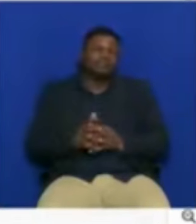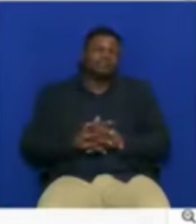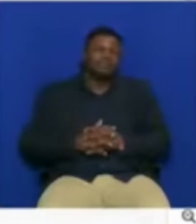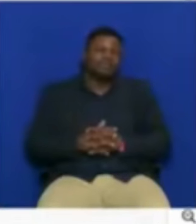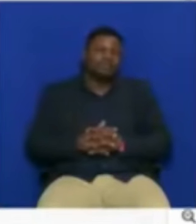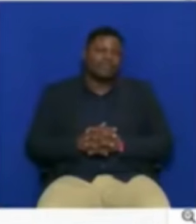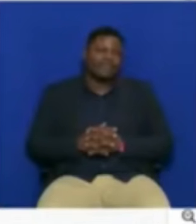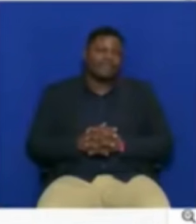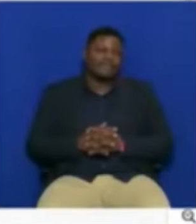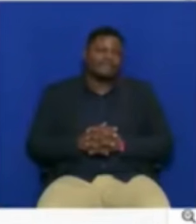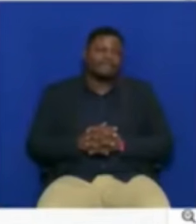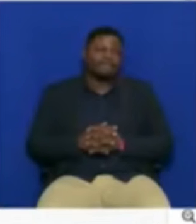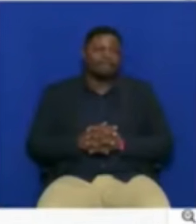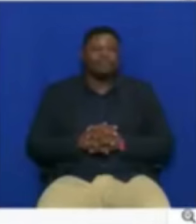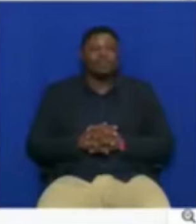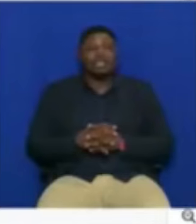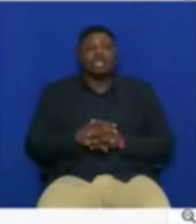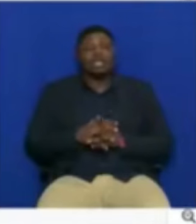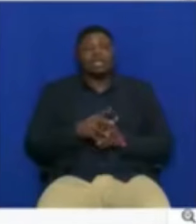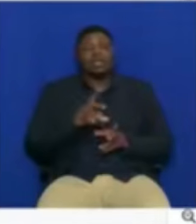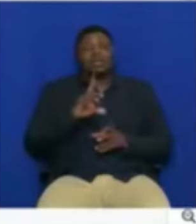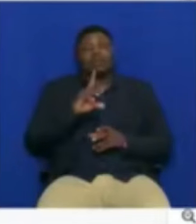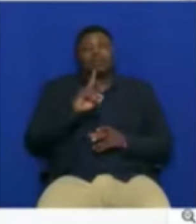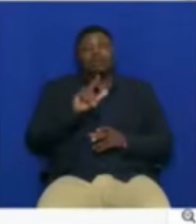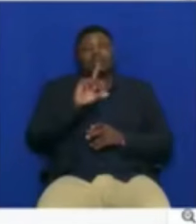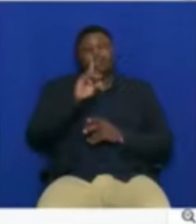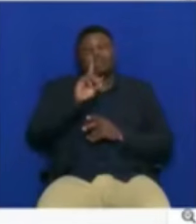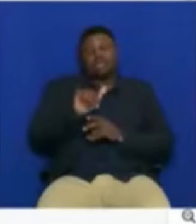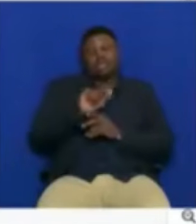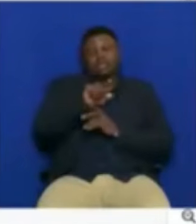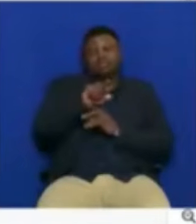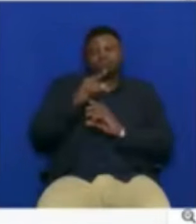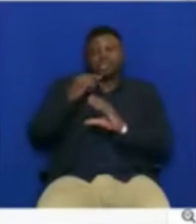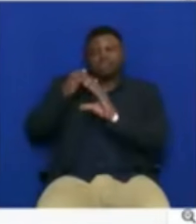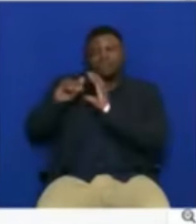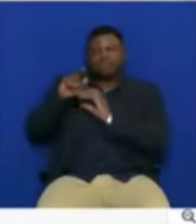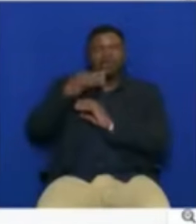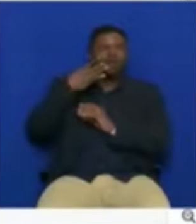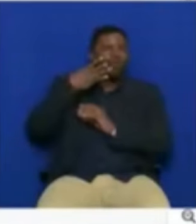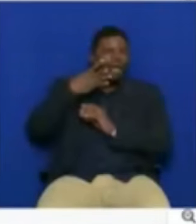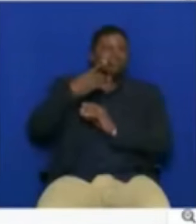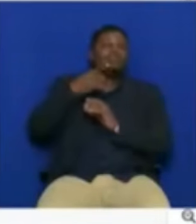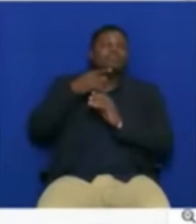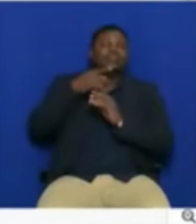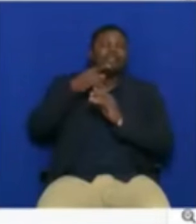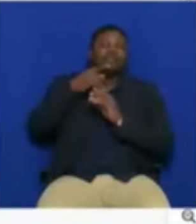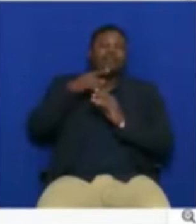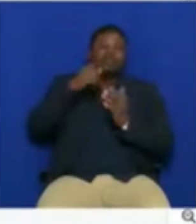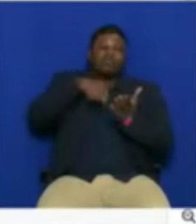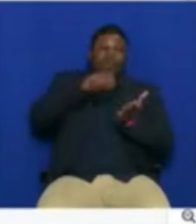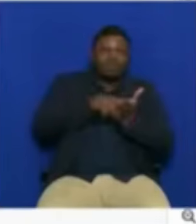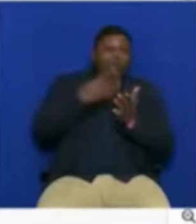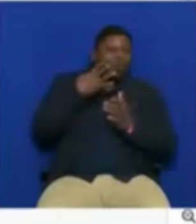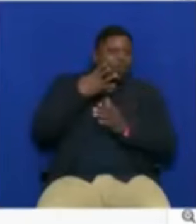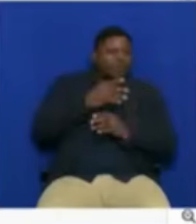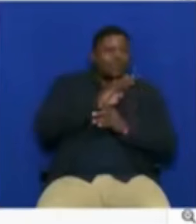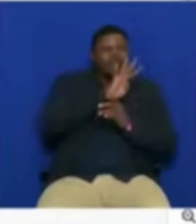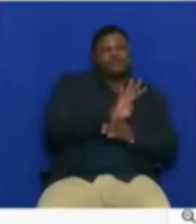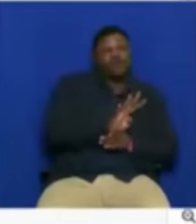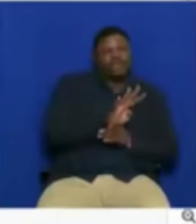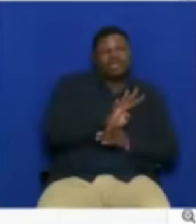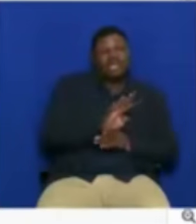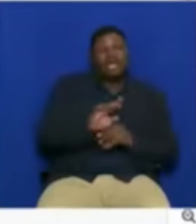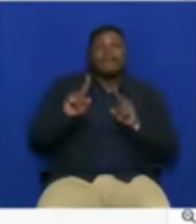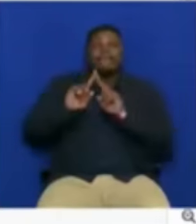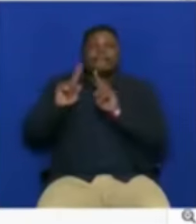4th, Yes. dates it. He's the author of this document. Yes. Then the second signature I was going to go to is the signature at the bottom Yes. of the same